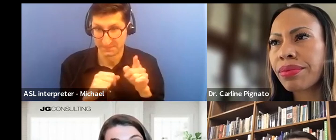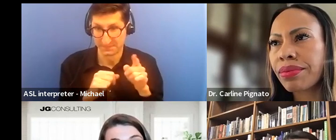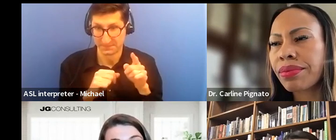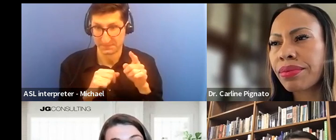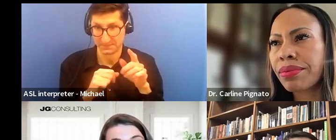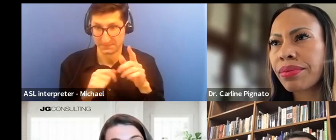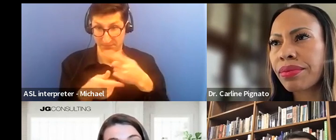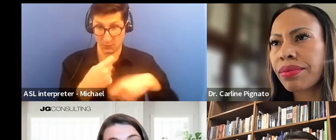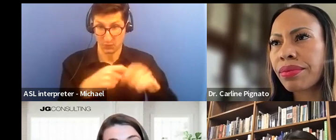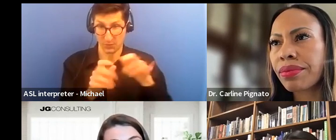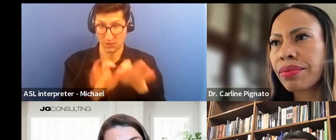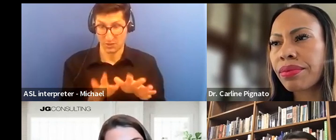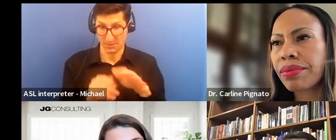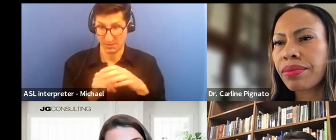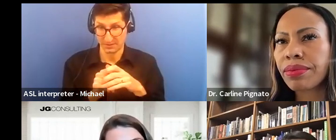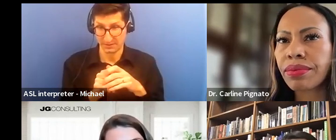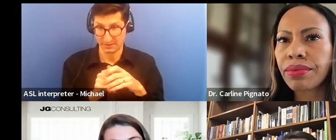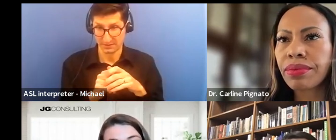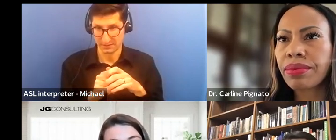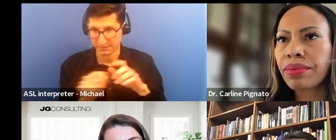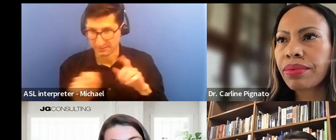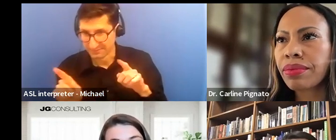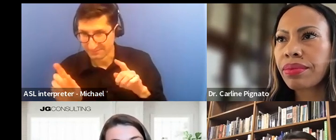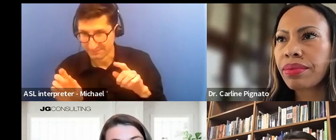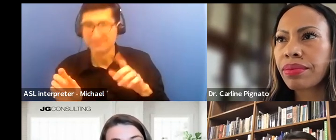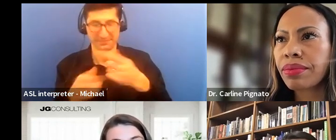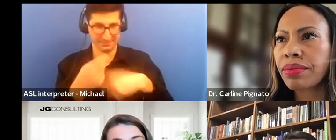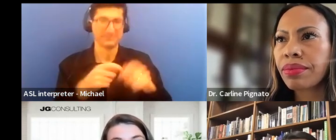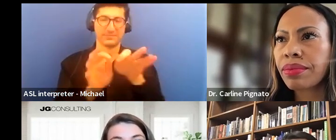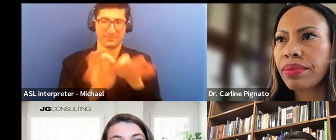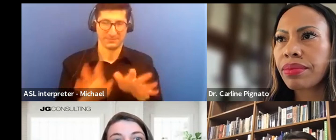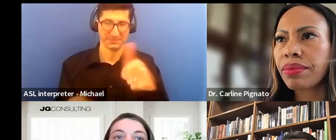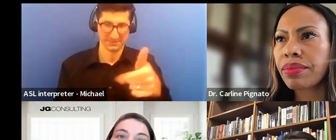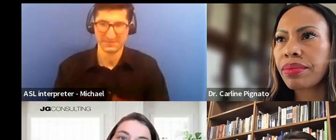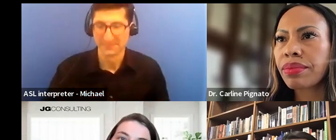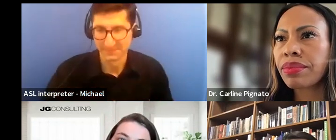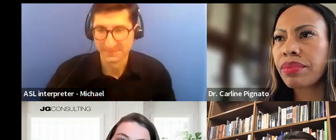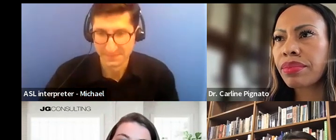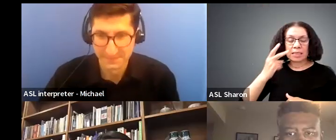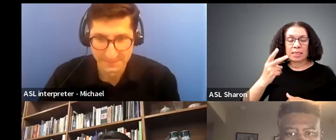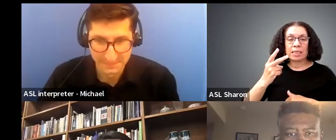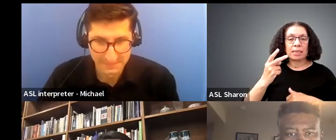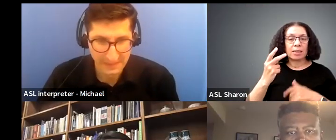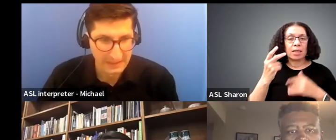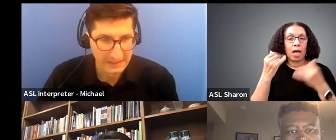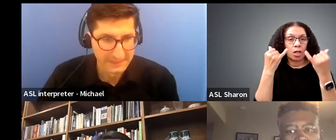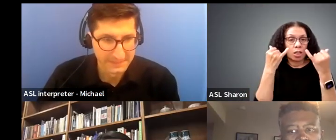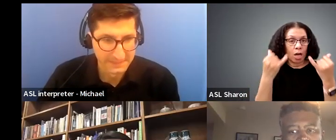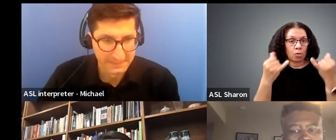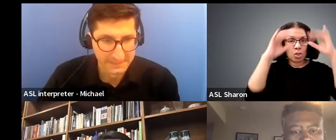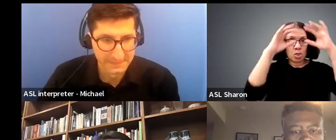In those searches, I've yet to find a sitting quality superintendent ever allow themselves to be considered.